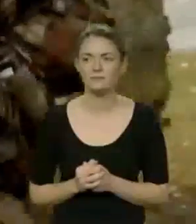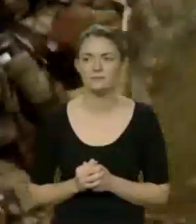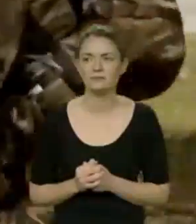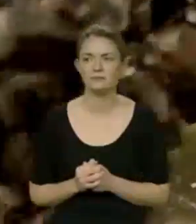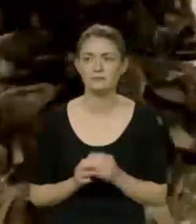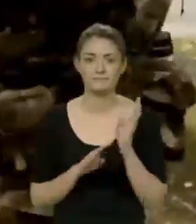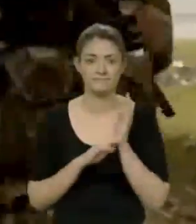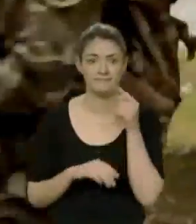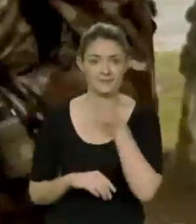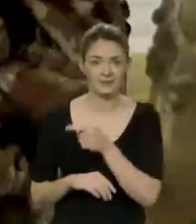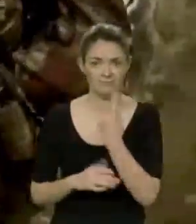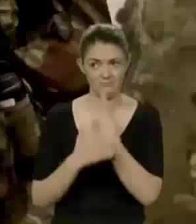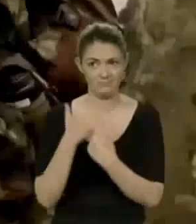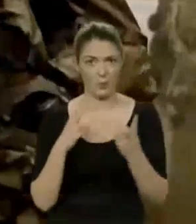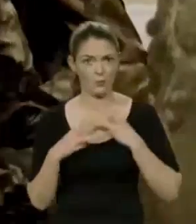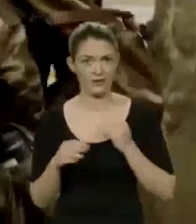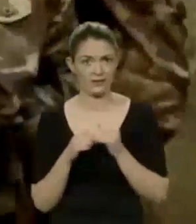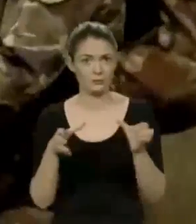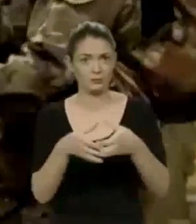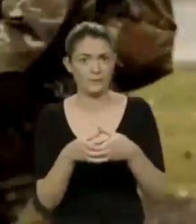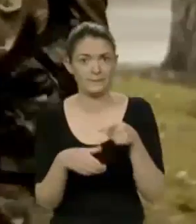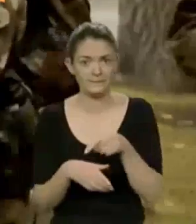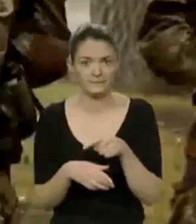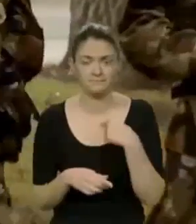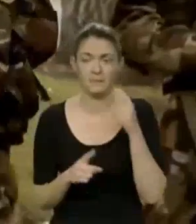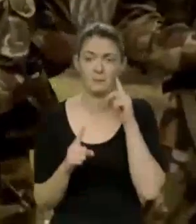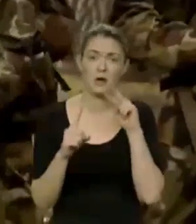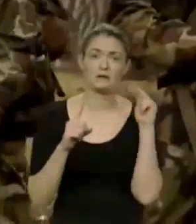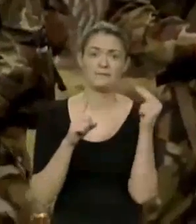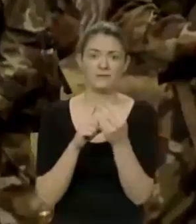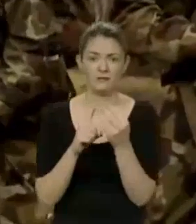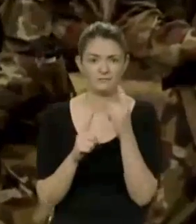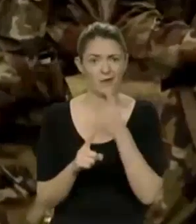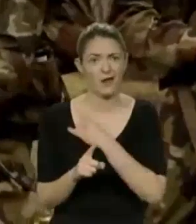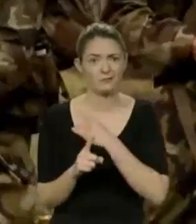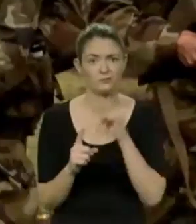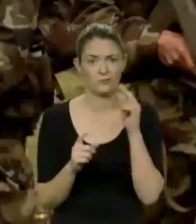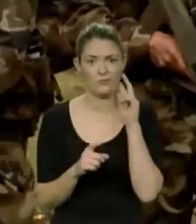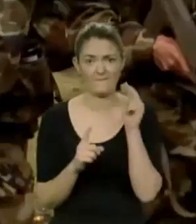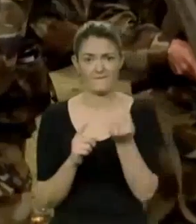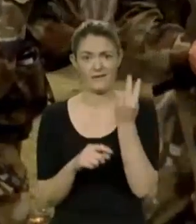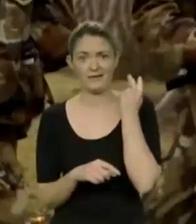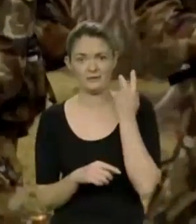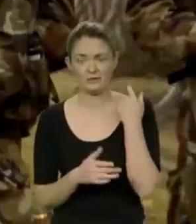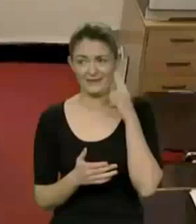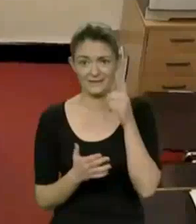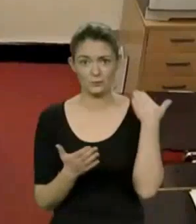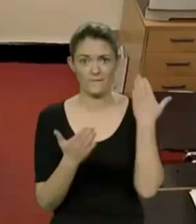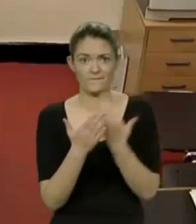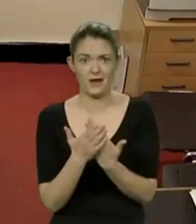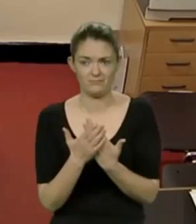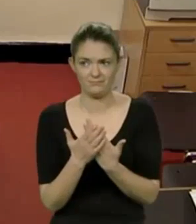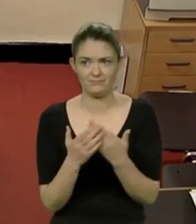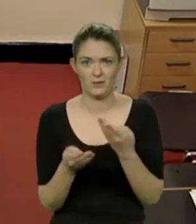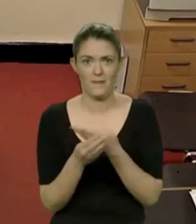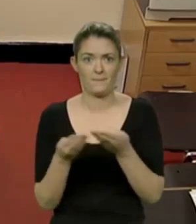Recruit Kyo is the sole remaining woman in the troop. Right, look, from my point of view, I'm giving you an honest reflection of what I've seen so far. You're